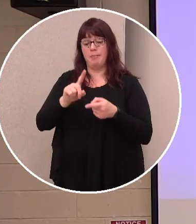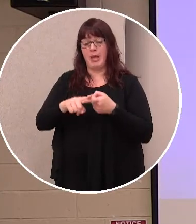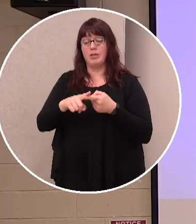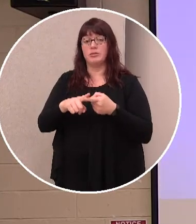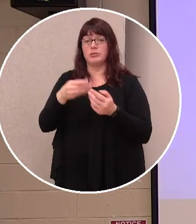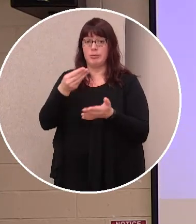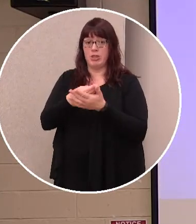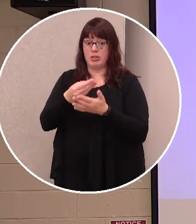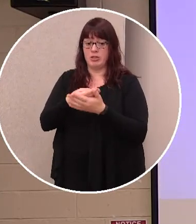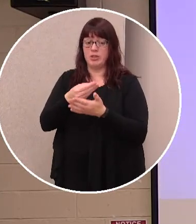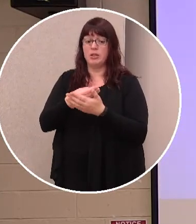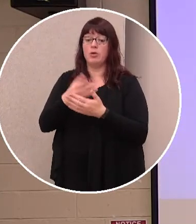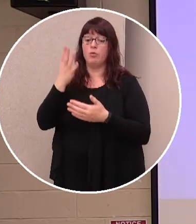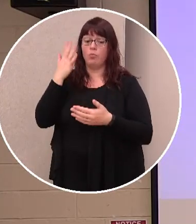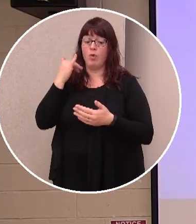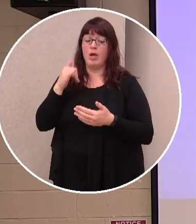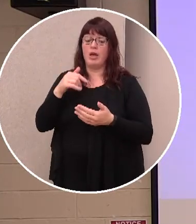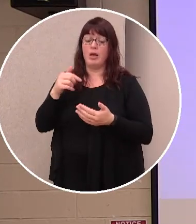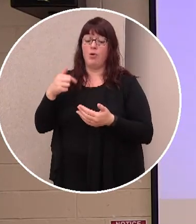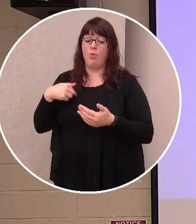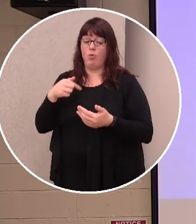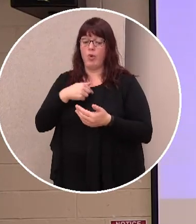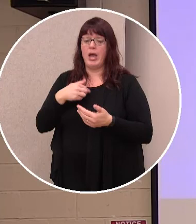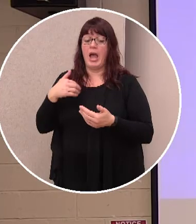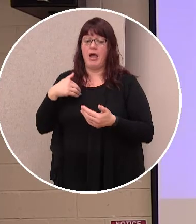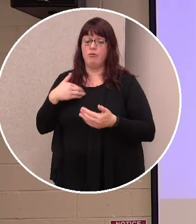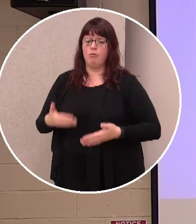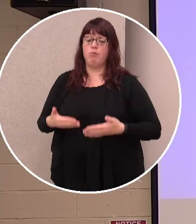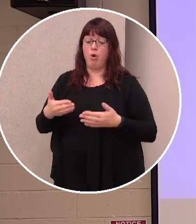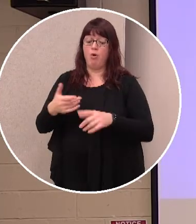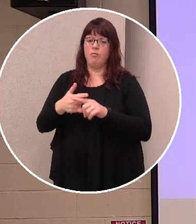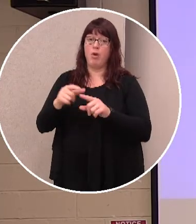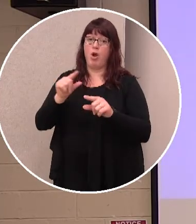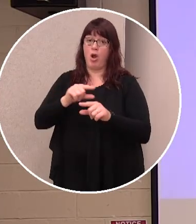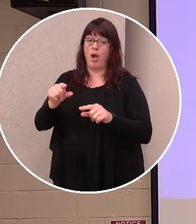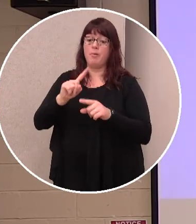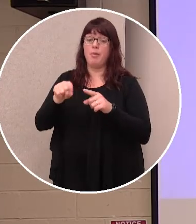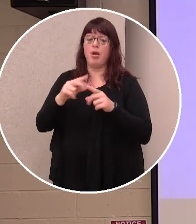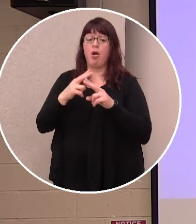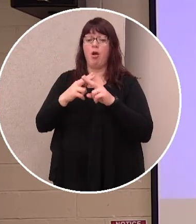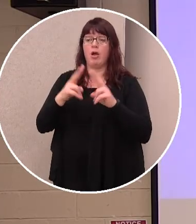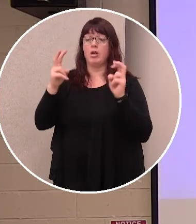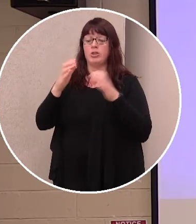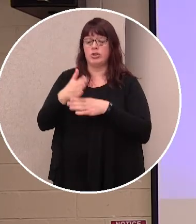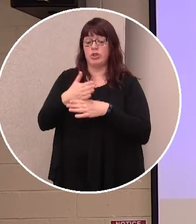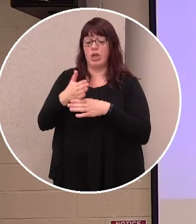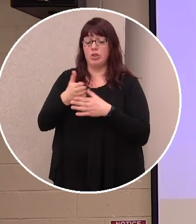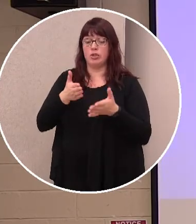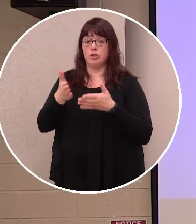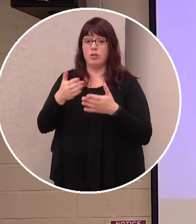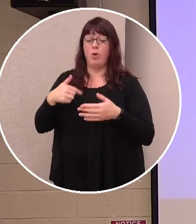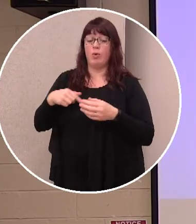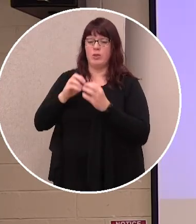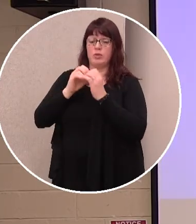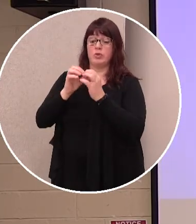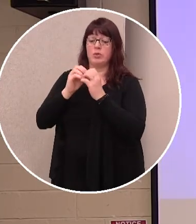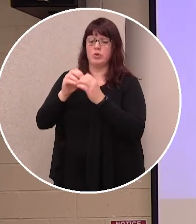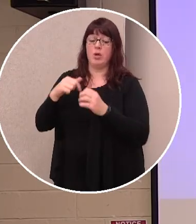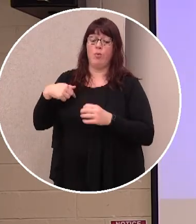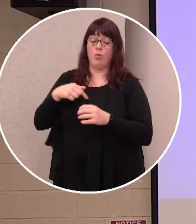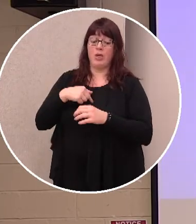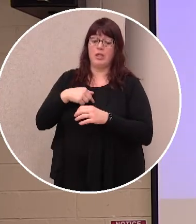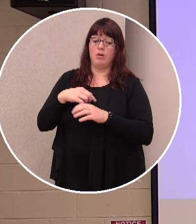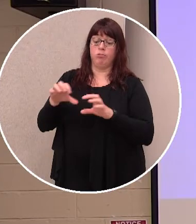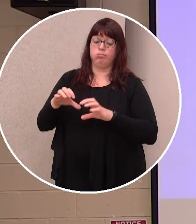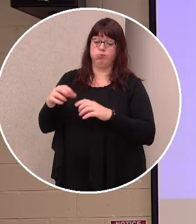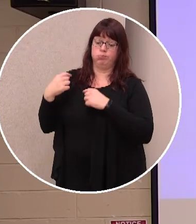shared services proposal on the table from government, and what we've negotiated based on our practice, because